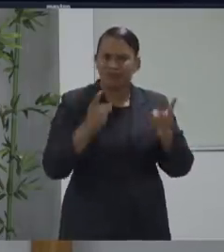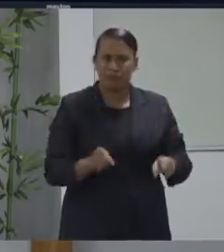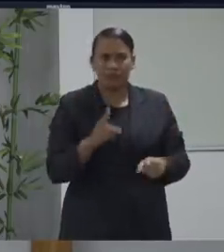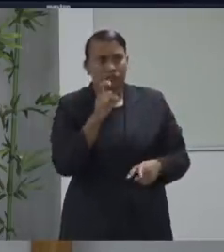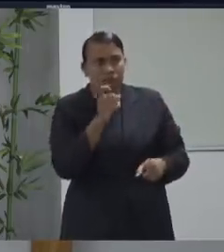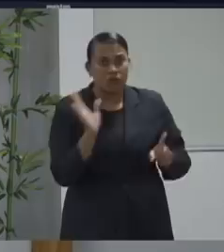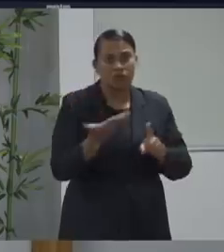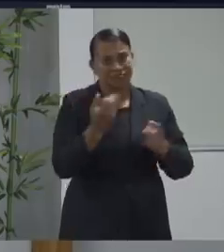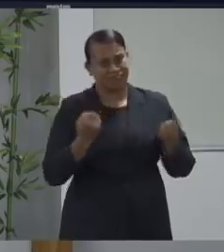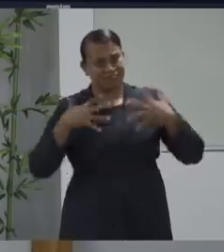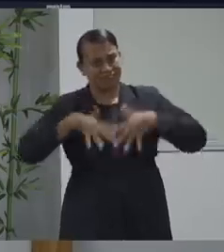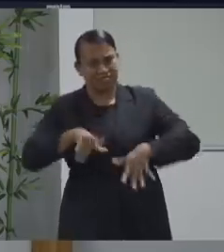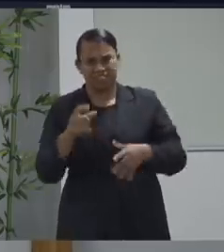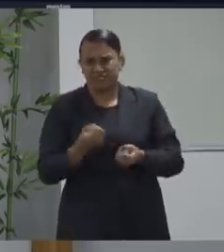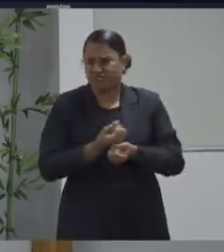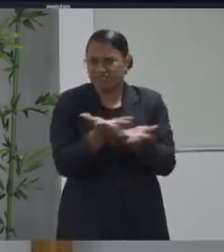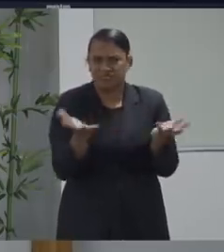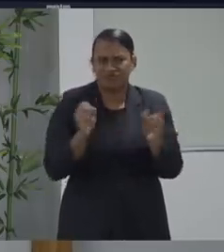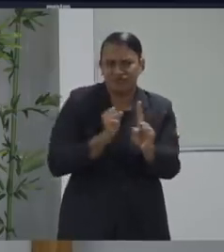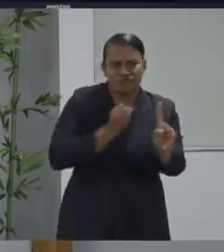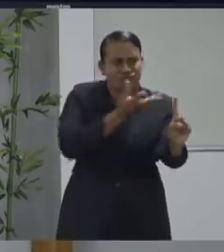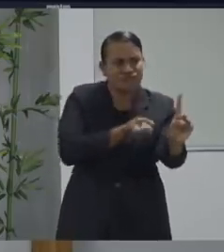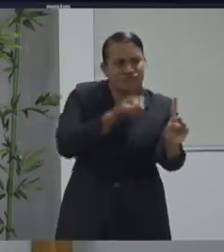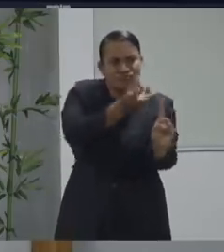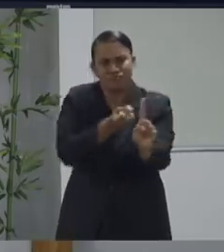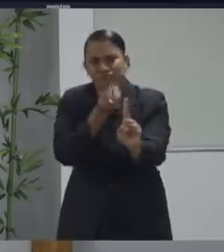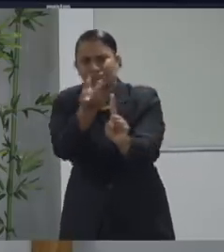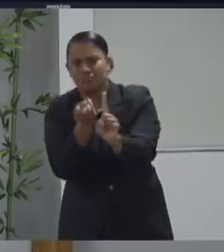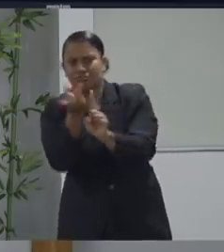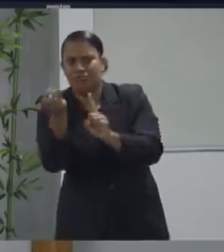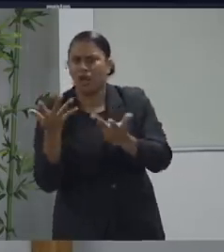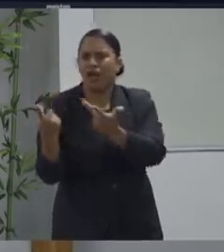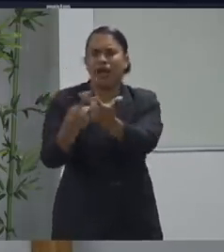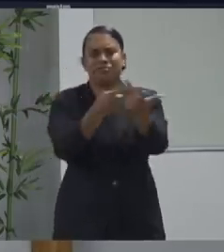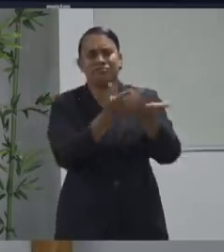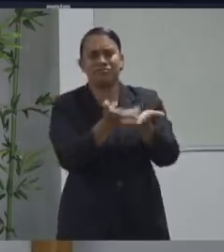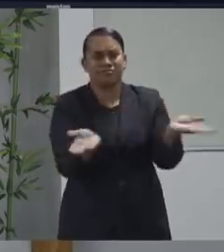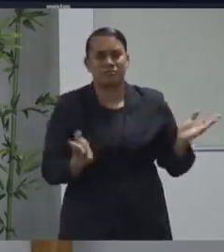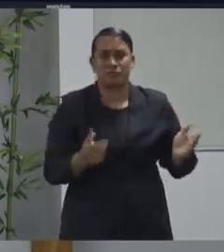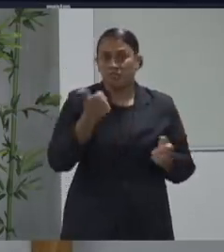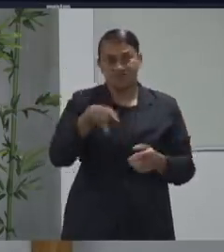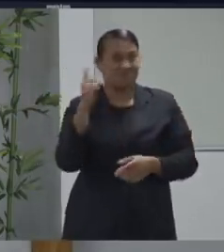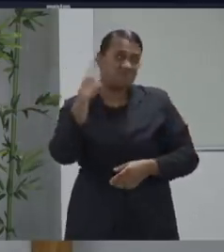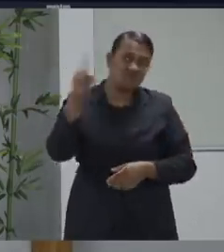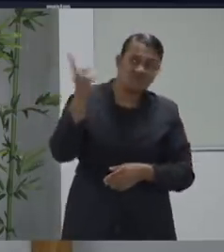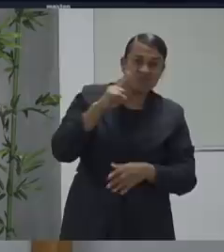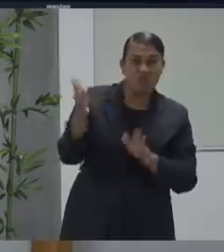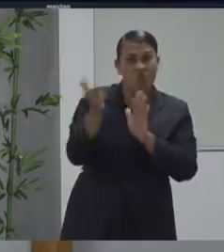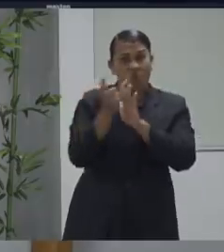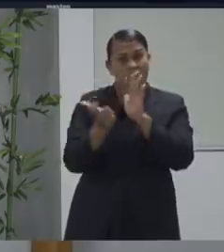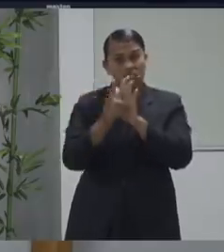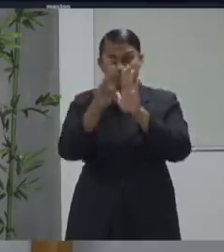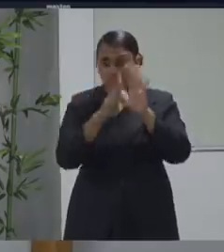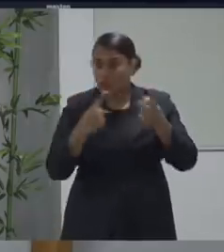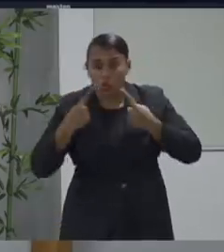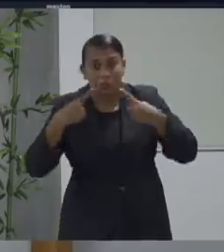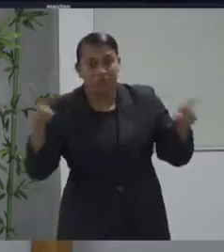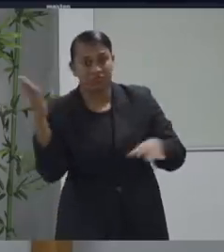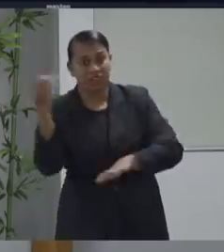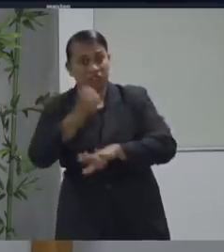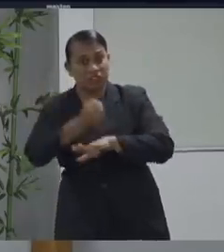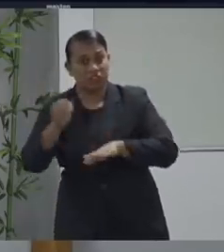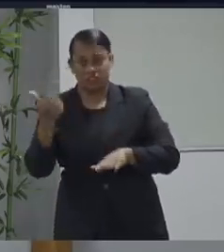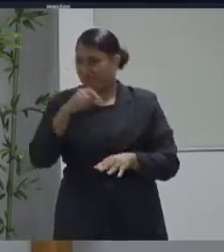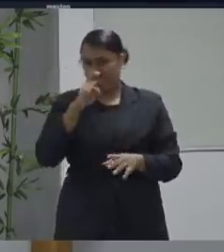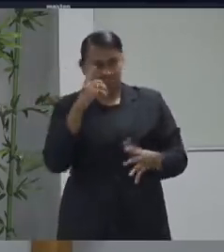anyone disregards the rules and acts as if somehow they are beyond this reach of this virus,